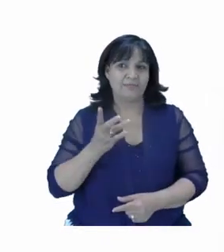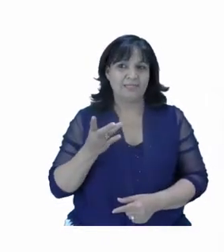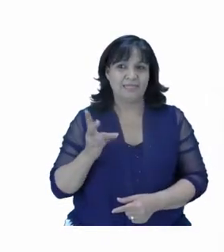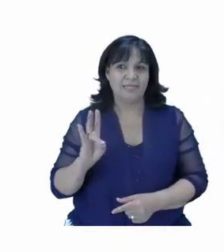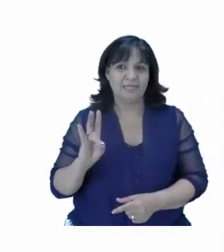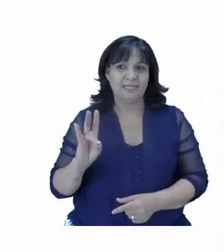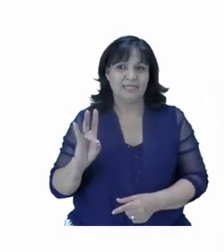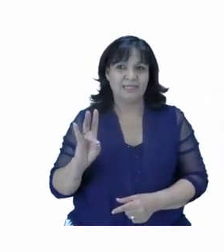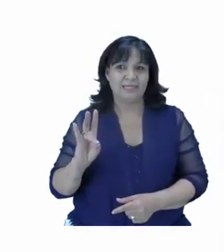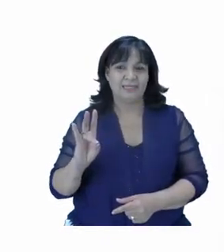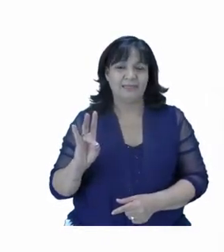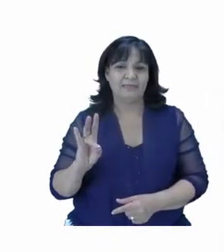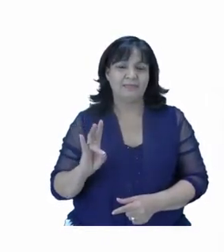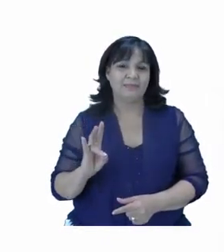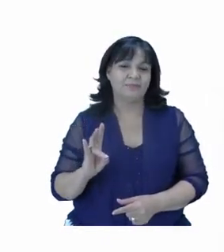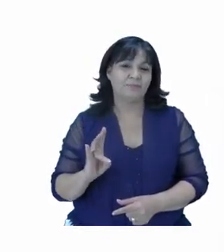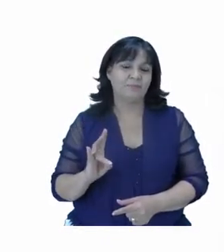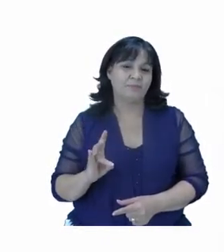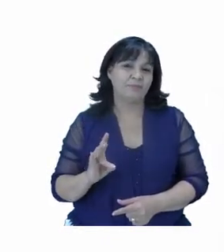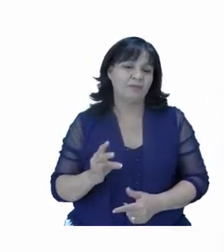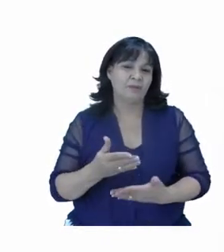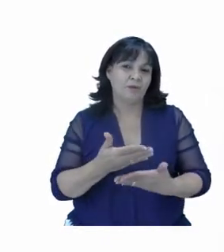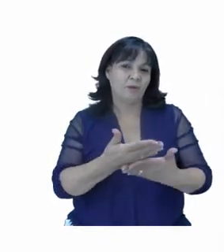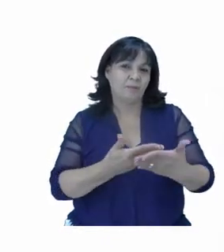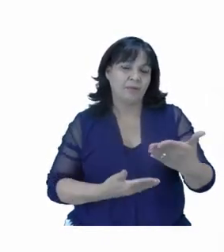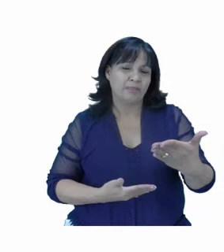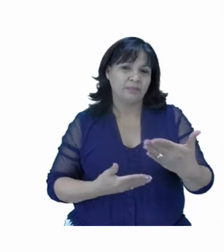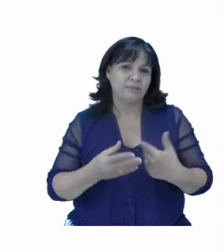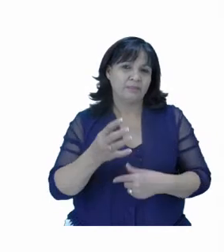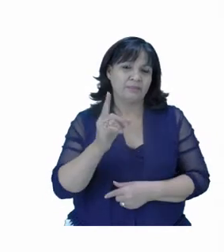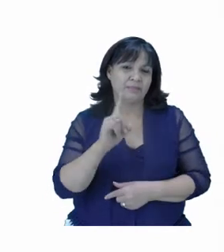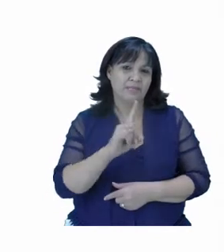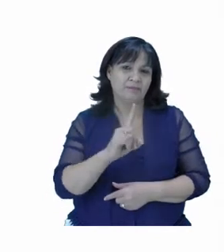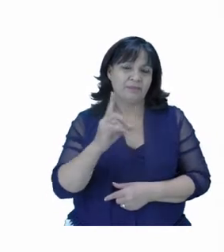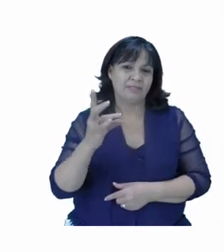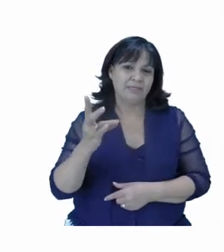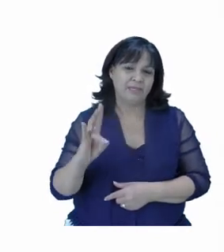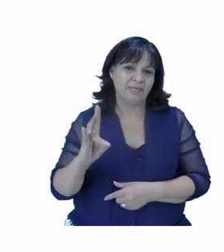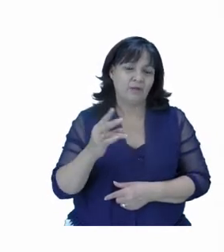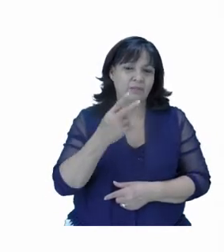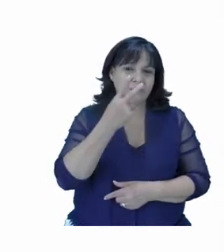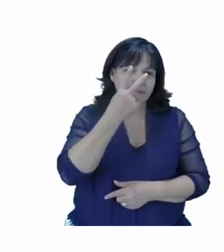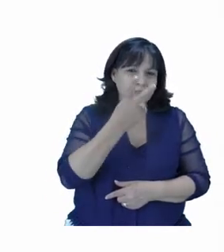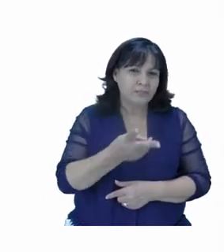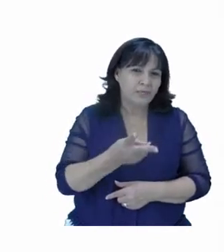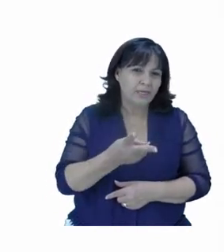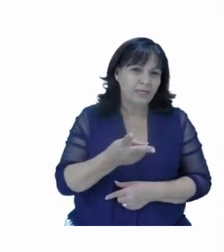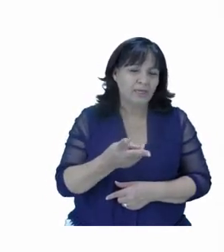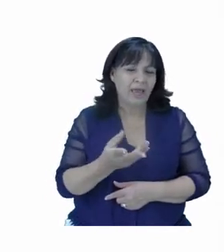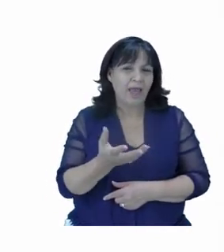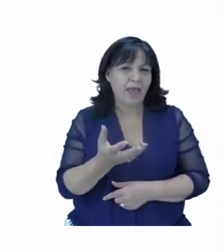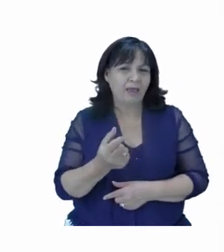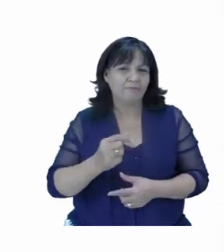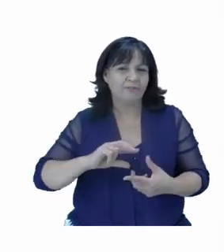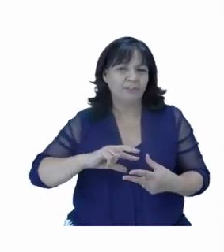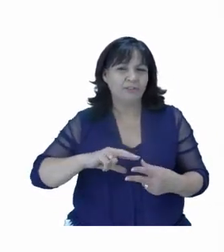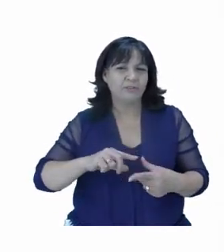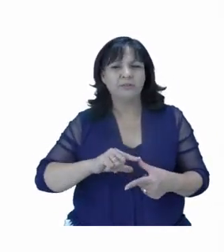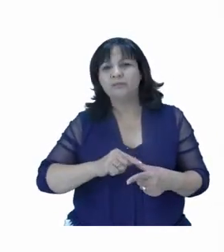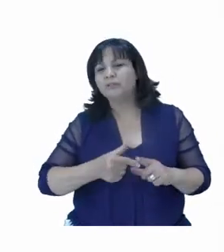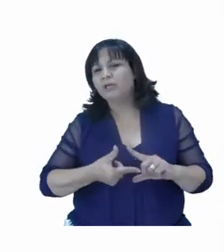17. On page 17, you can see that we have a shape.